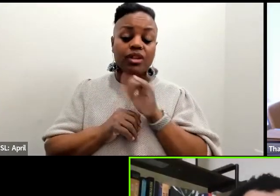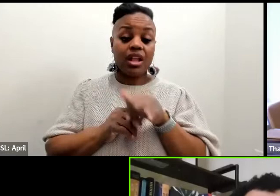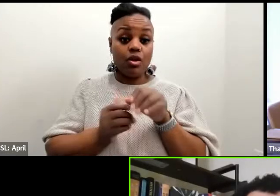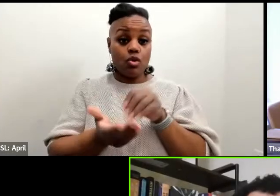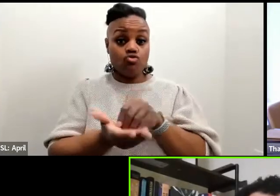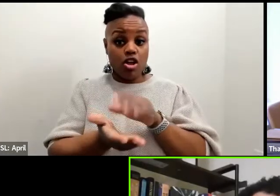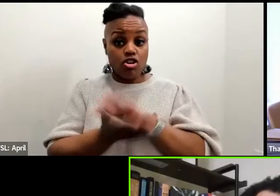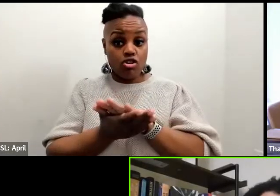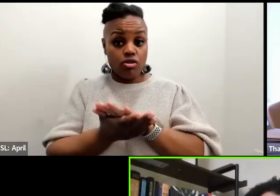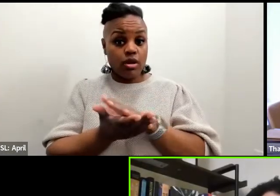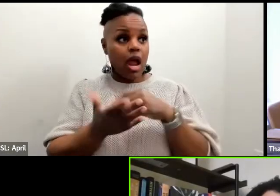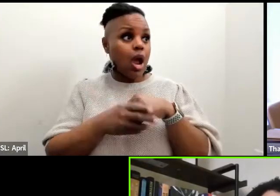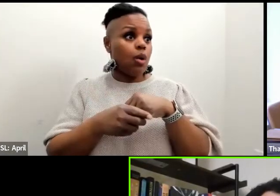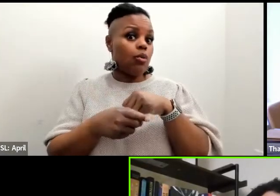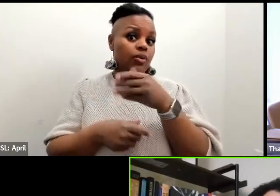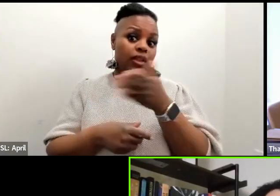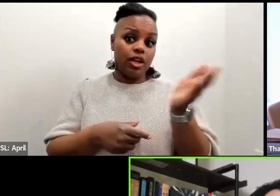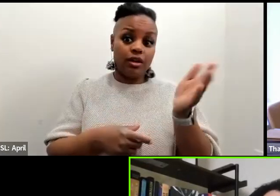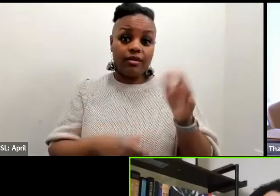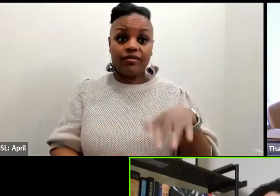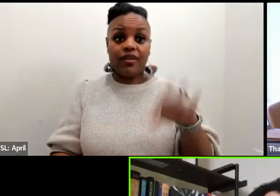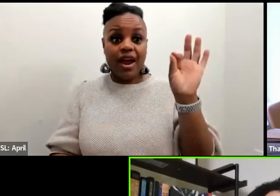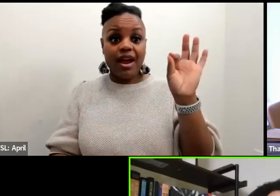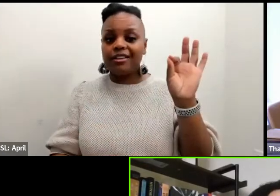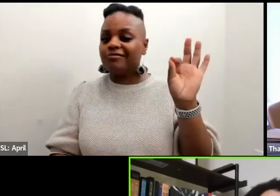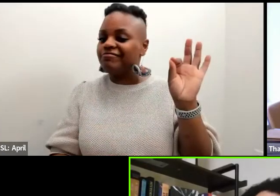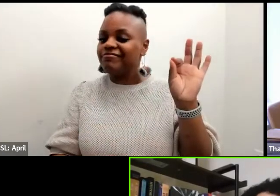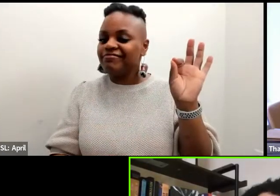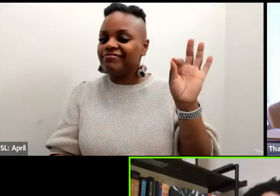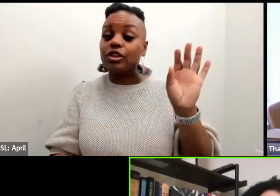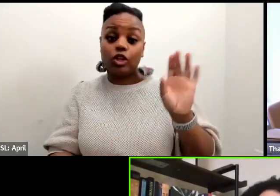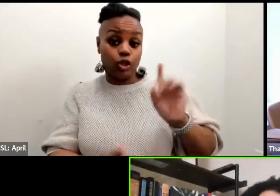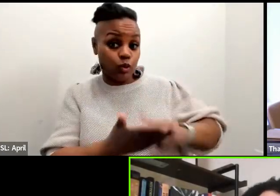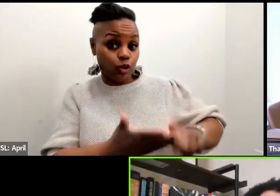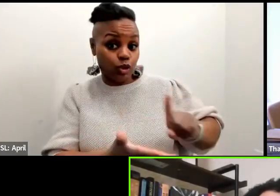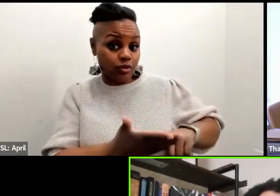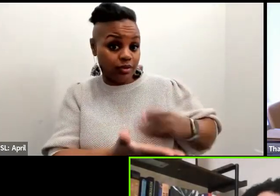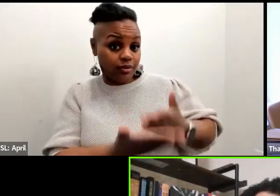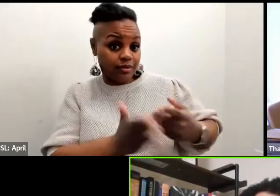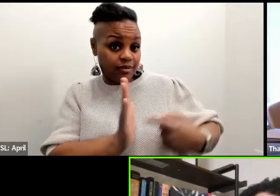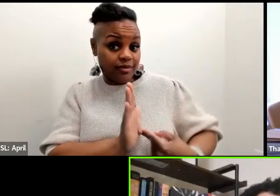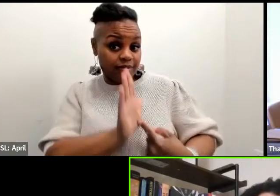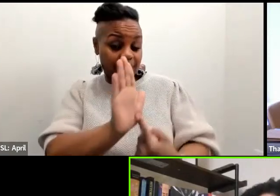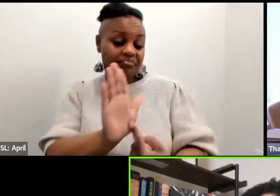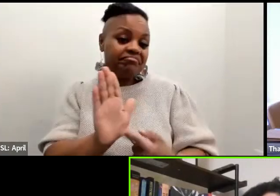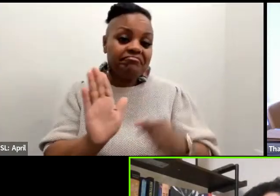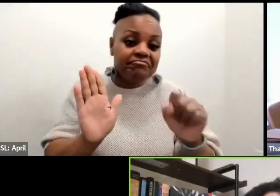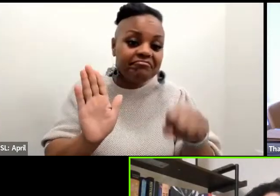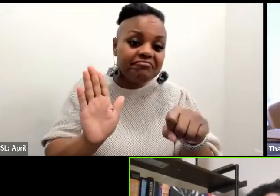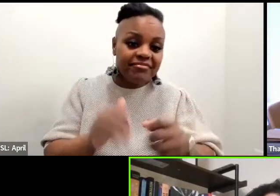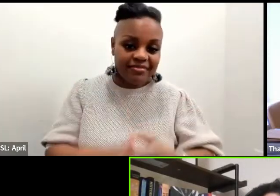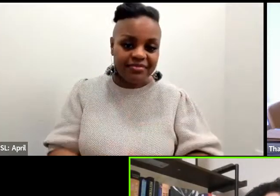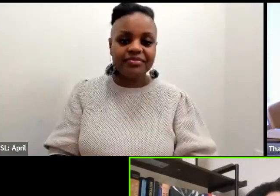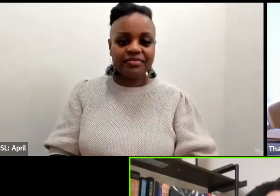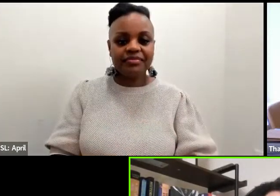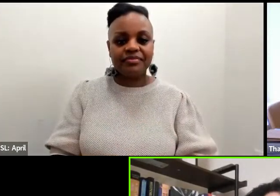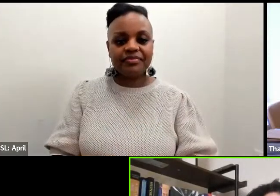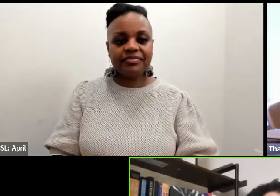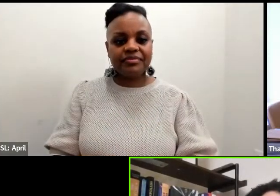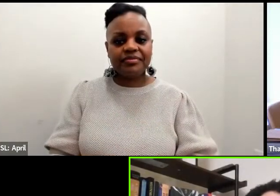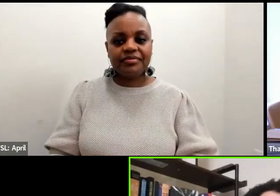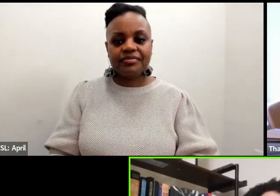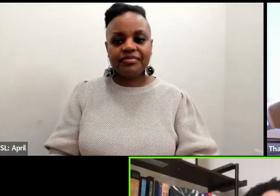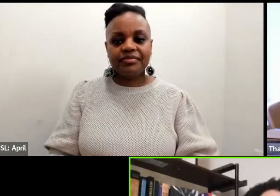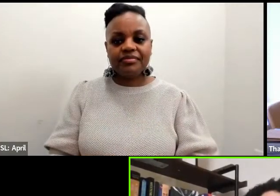Absolutely. And we, in our interviews, we talk to young members, we talk to senior leaders, and we track looking at either